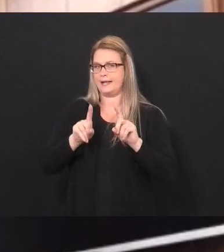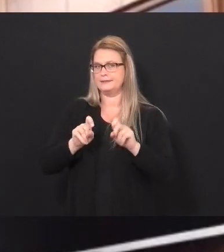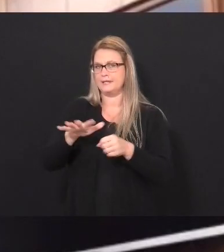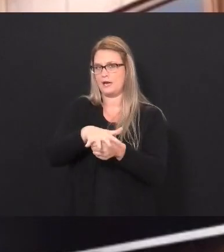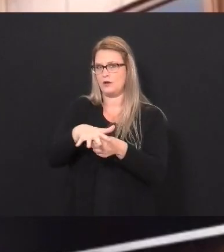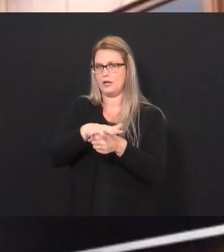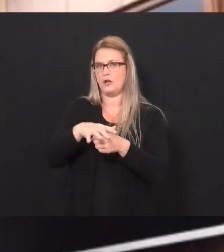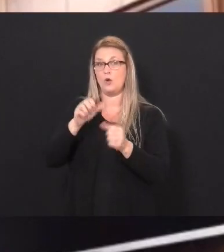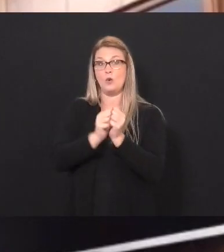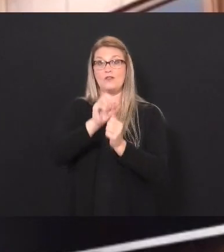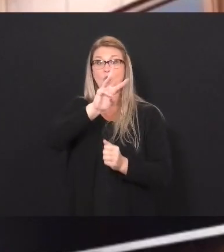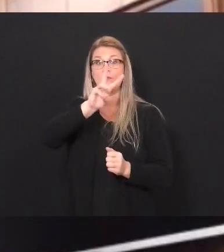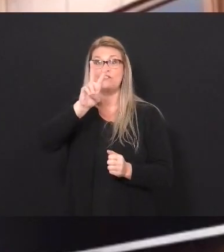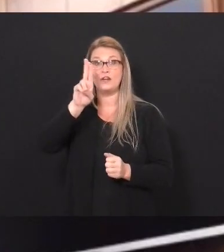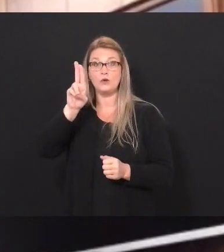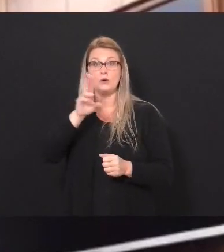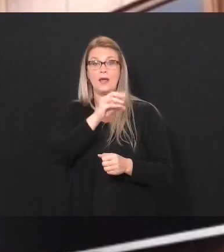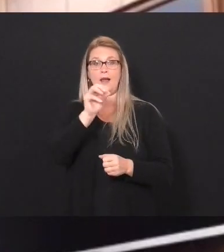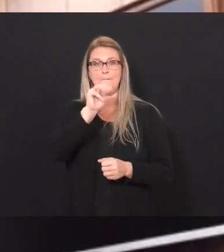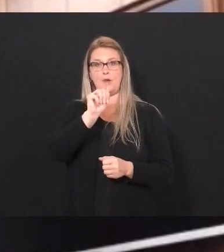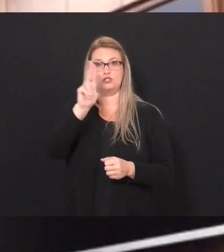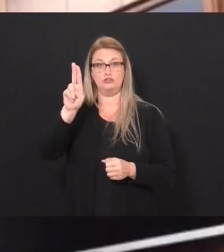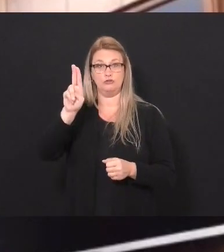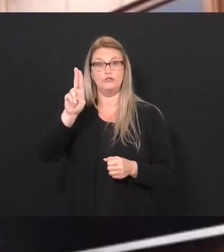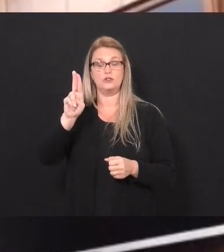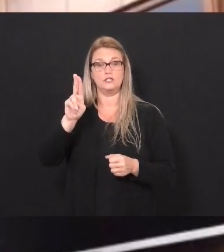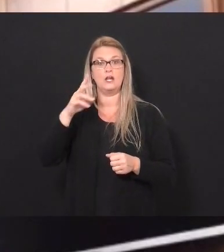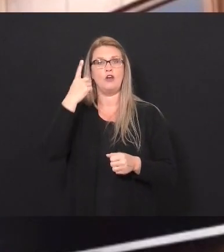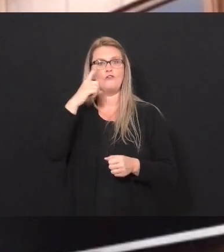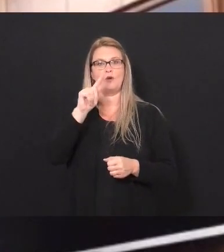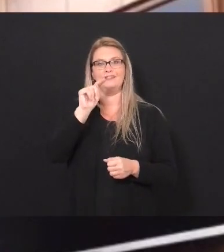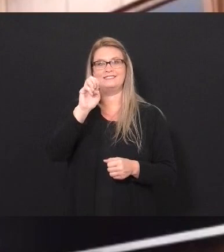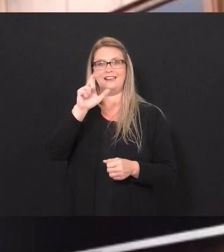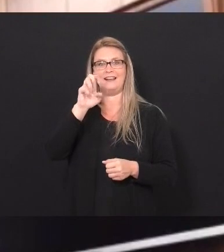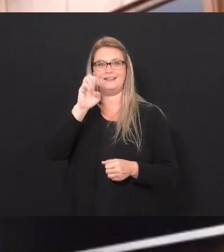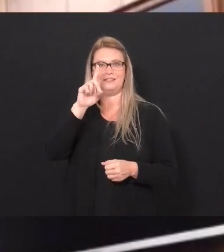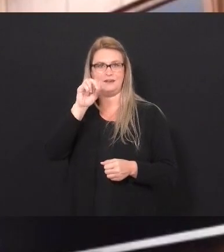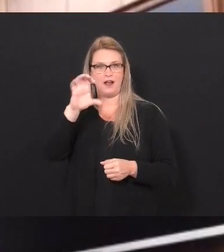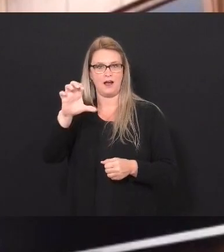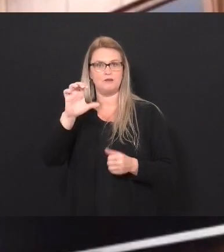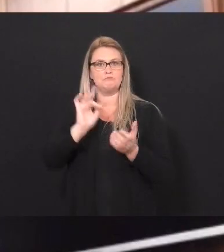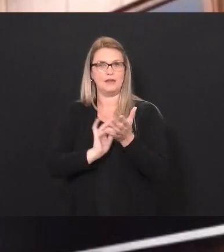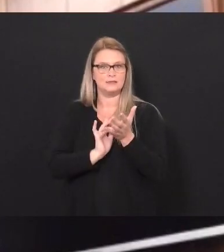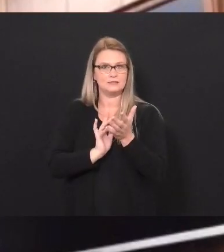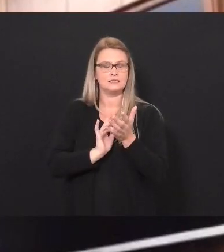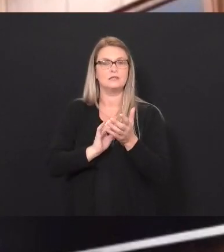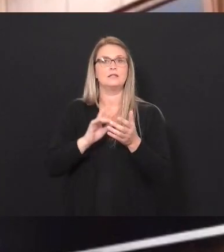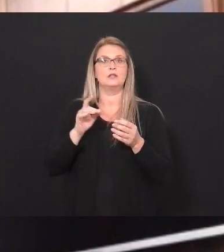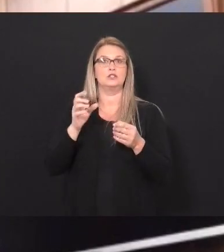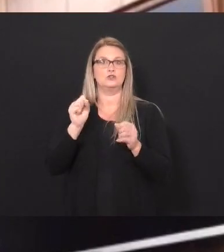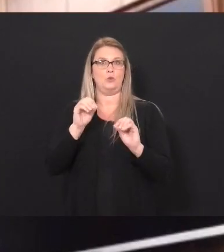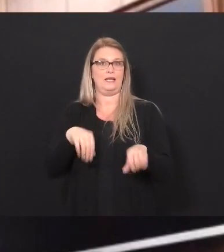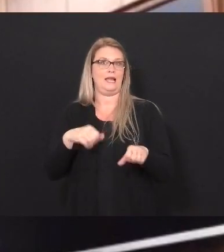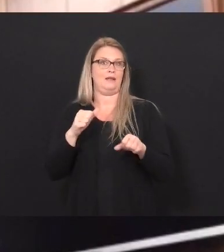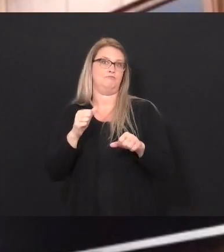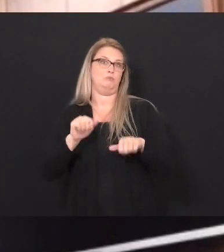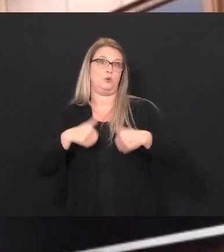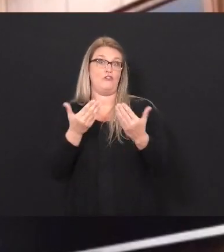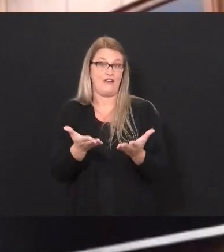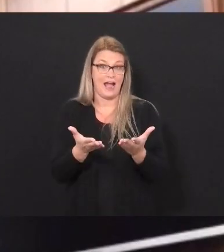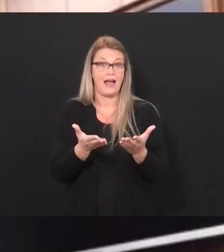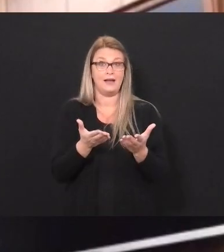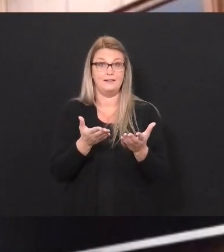and Marshall University telemedicine to use some National Guard equipment to be able to do additional telemedicine in